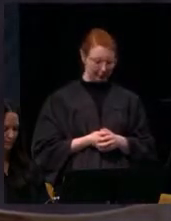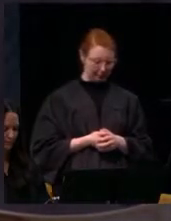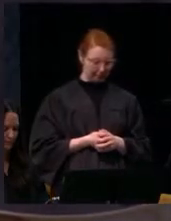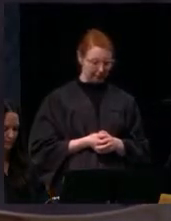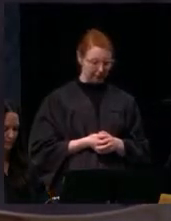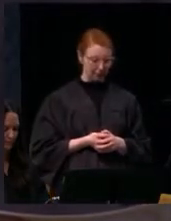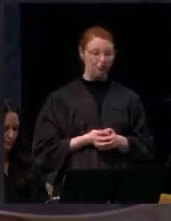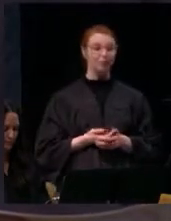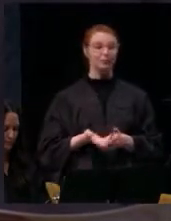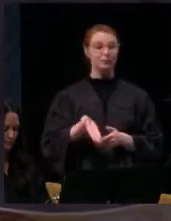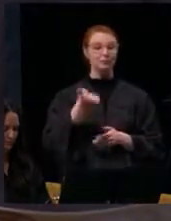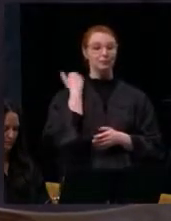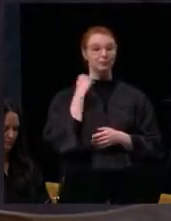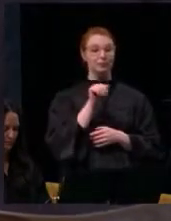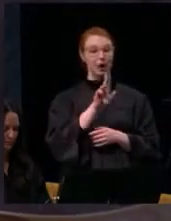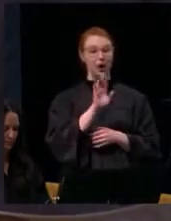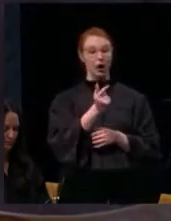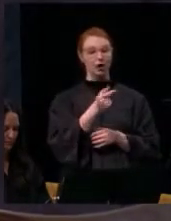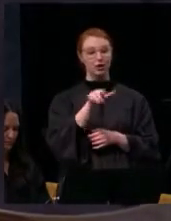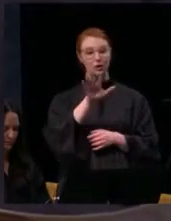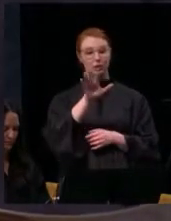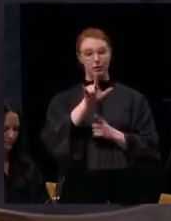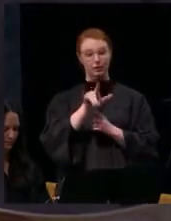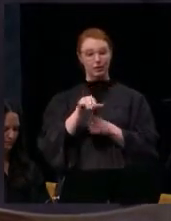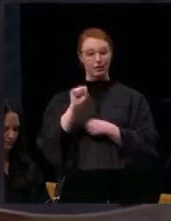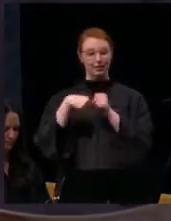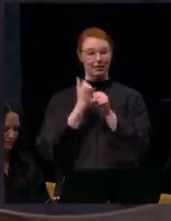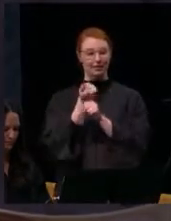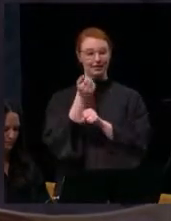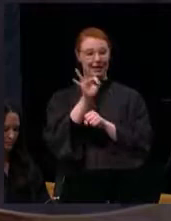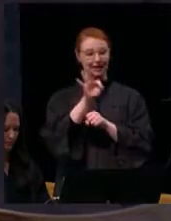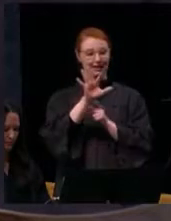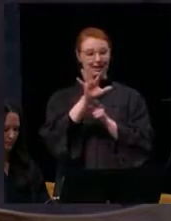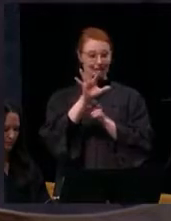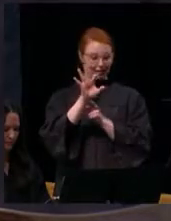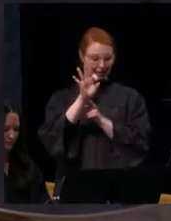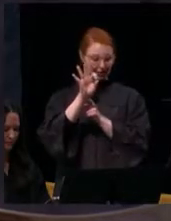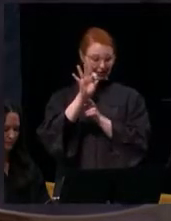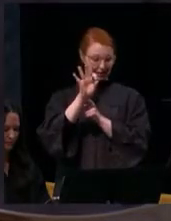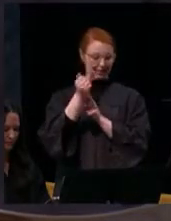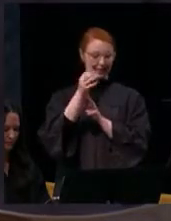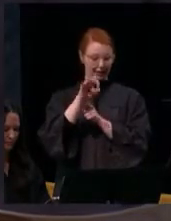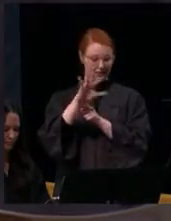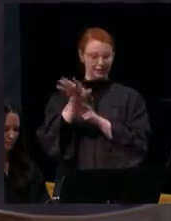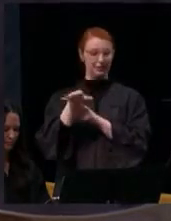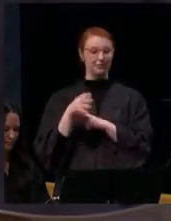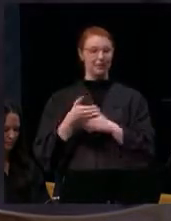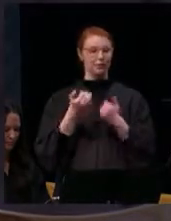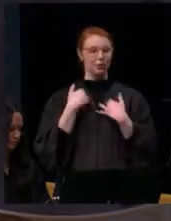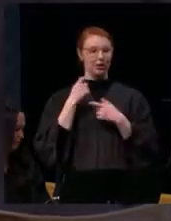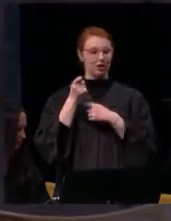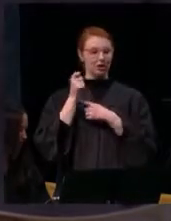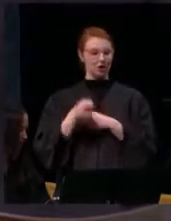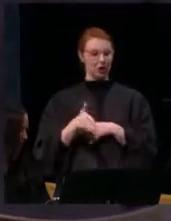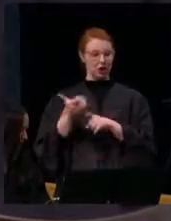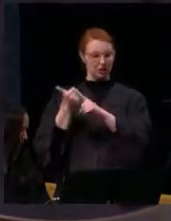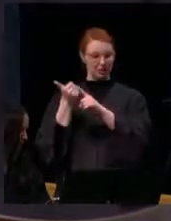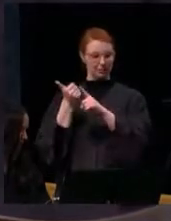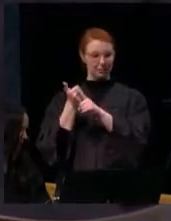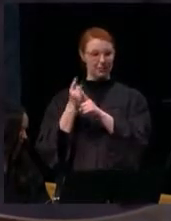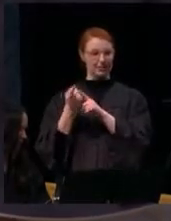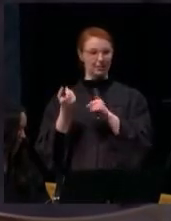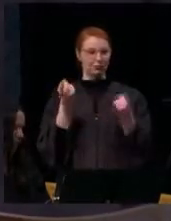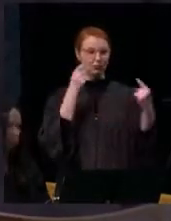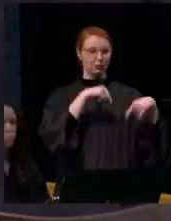On August 25th, 1955, a federal court judge from the great state of North Dakota received a special appointment to the Eastern District